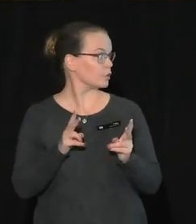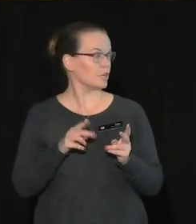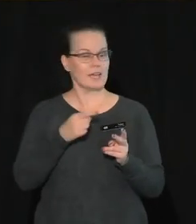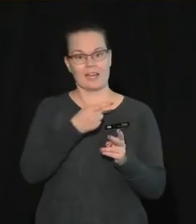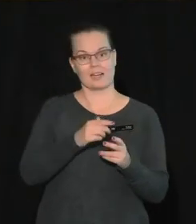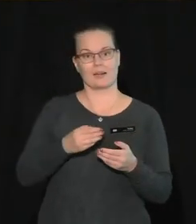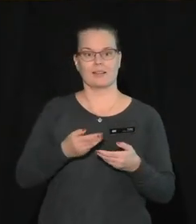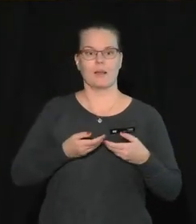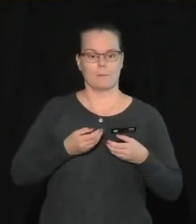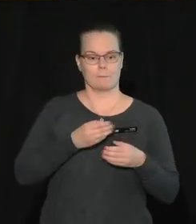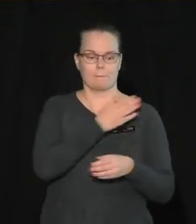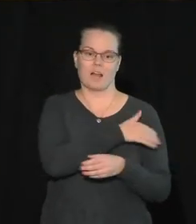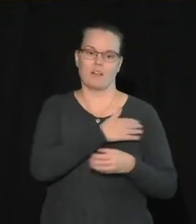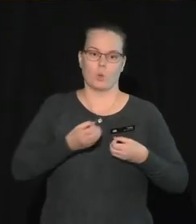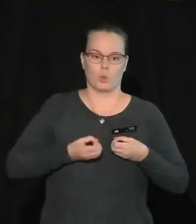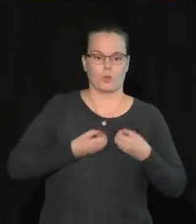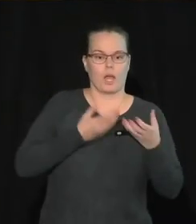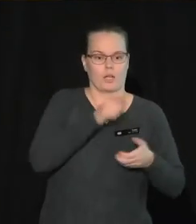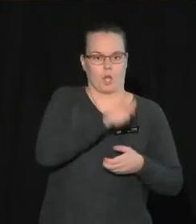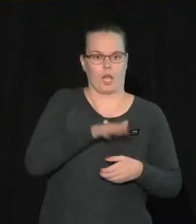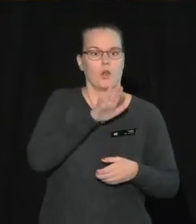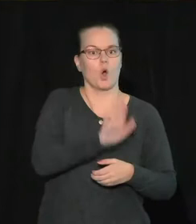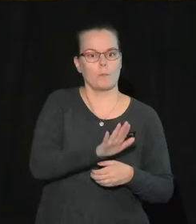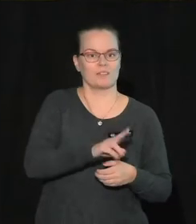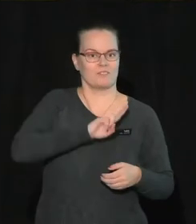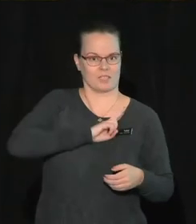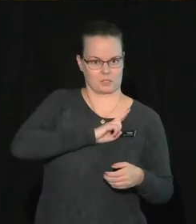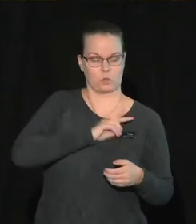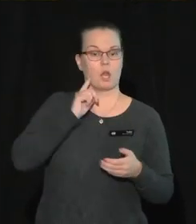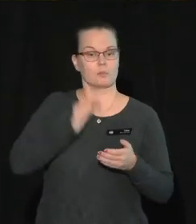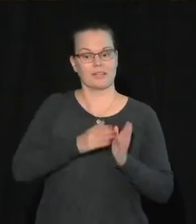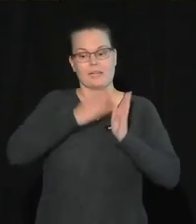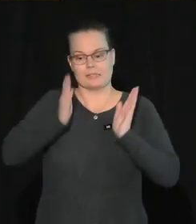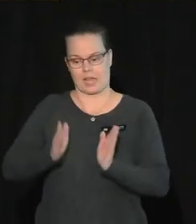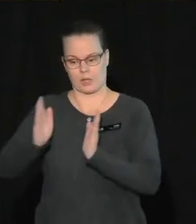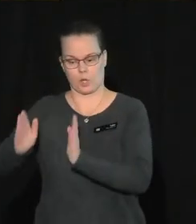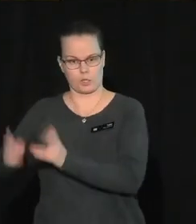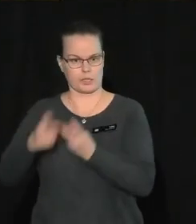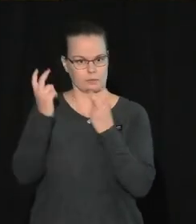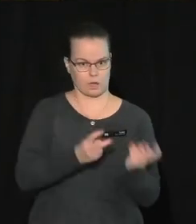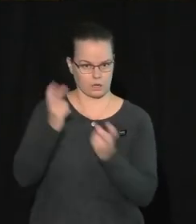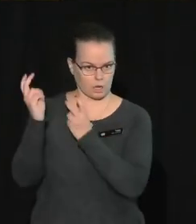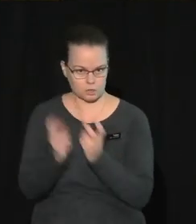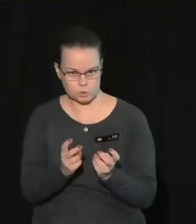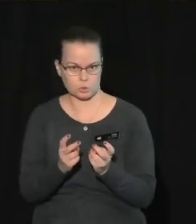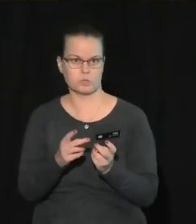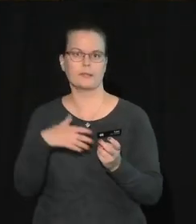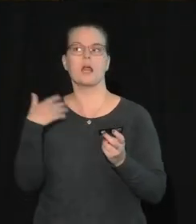obligations for the service providers to ensure regular checking and regular